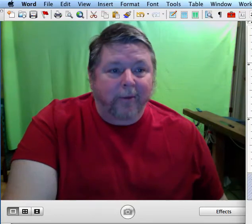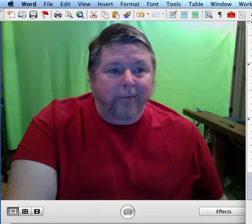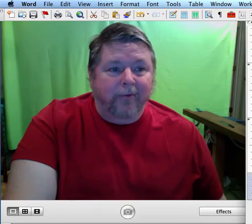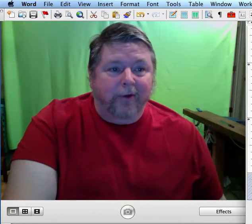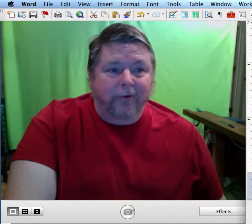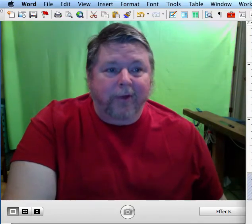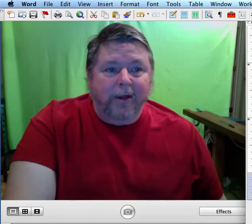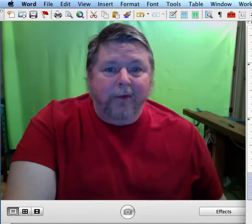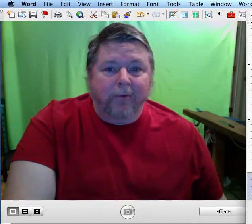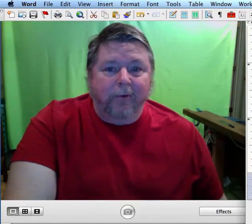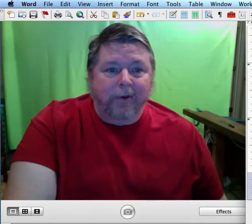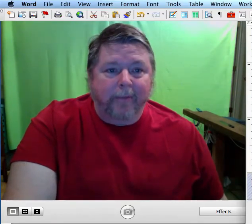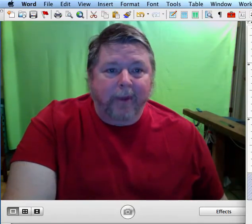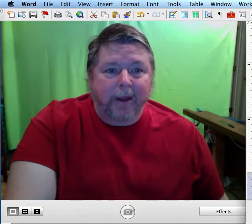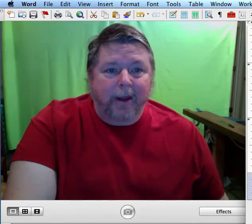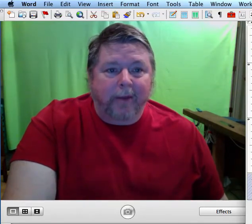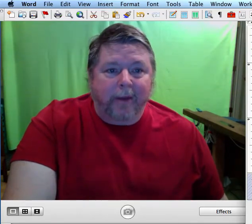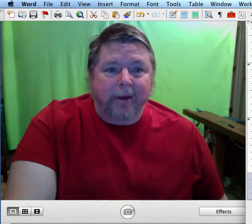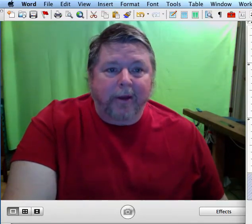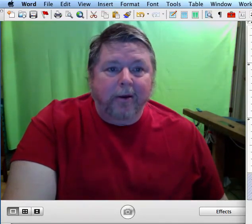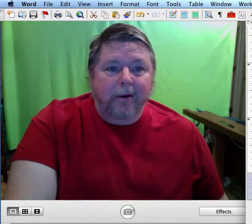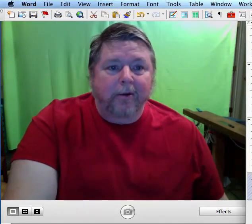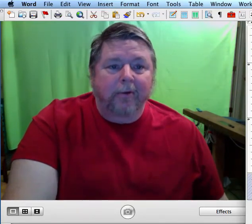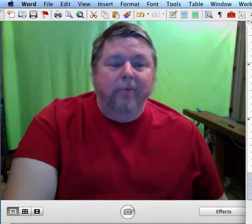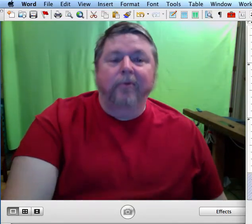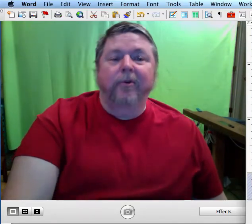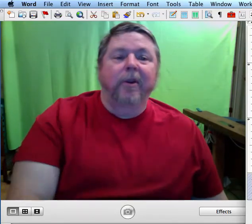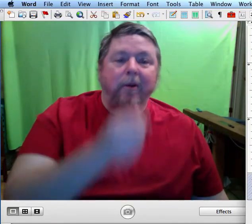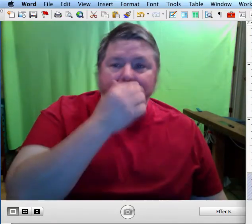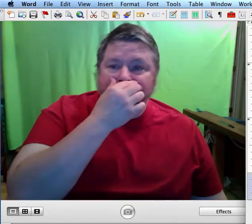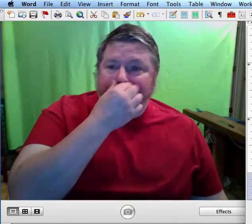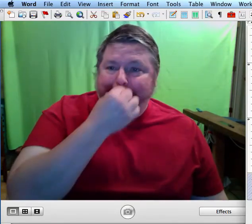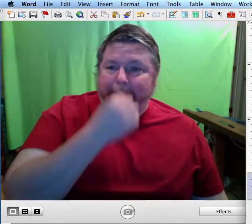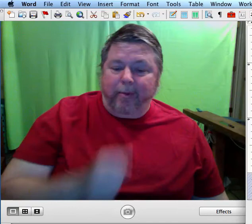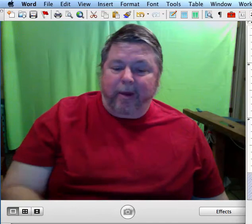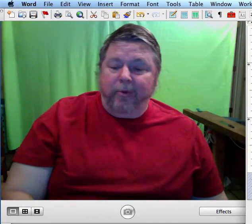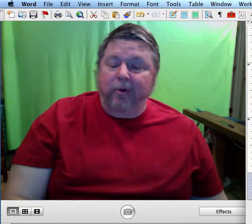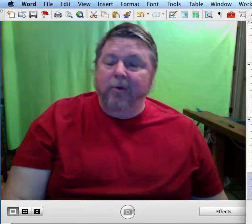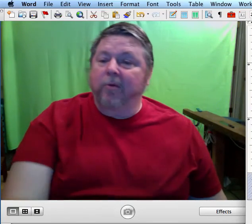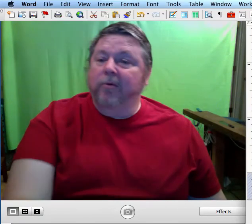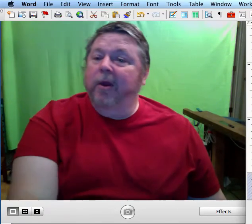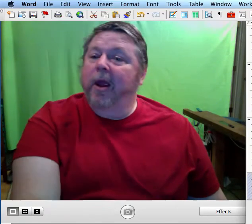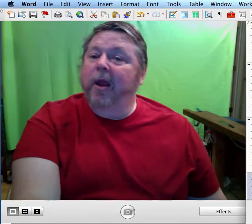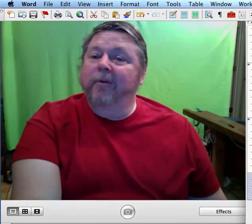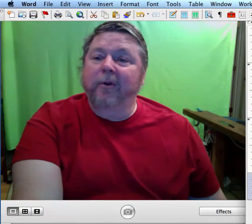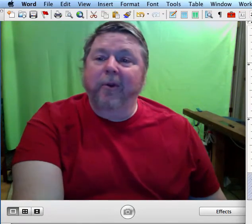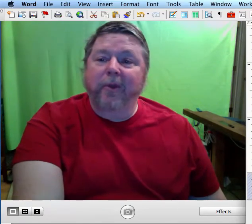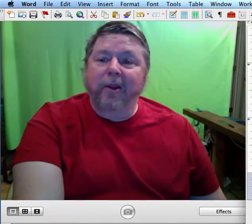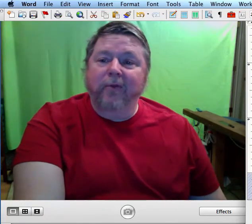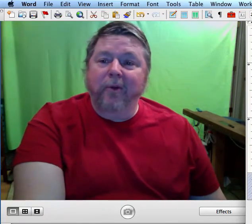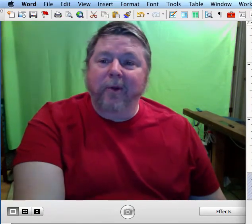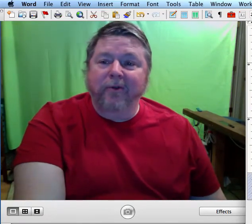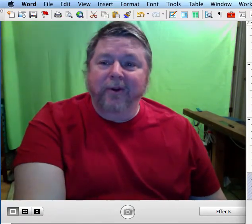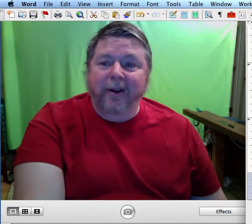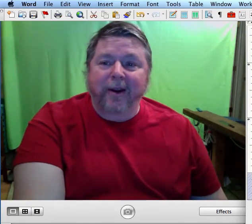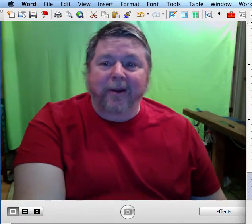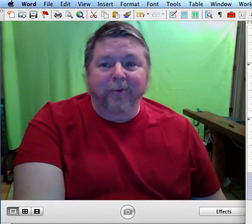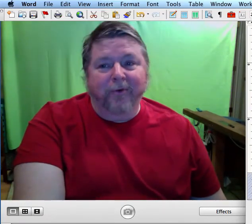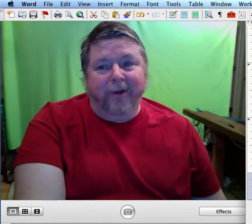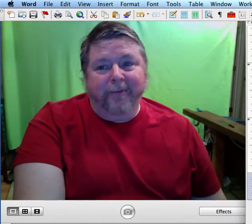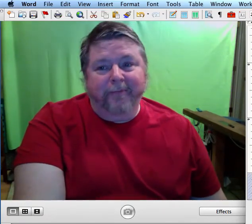meet professionals and network with them. And maybe you see if you like them, and maybe you don't. And so you say, well, thank you very much,